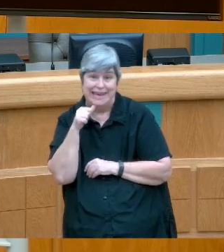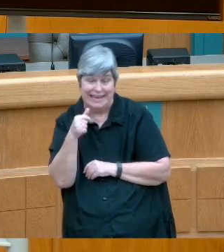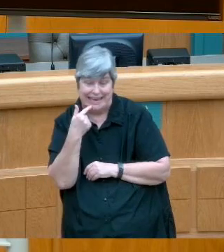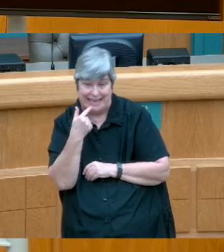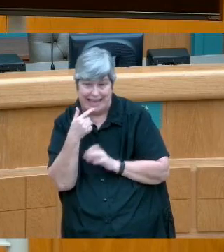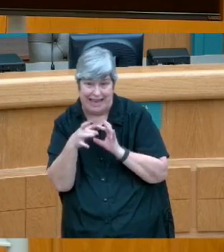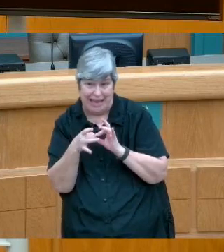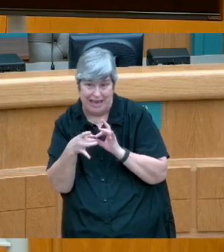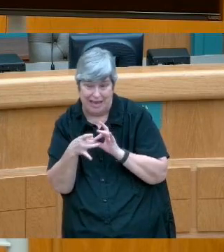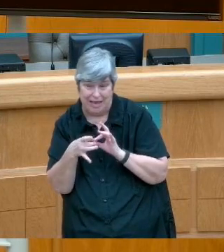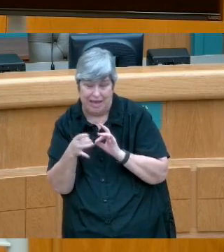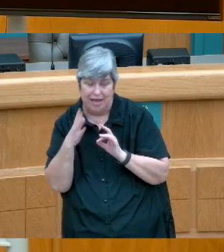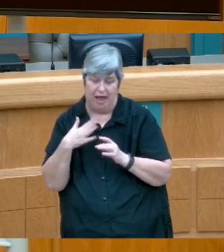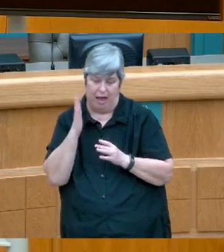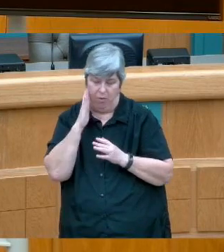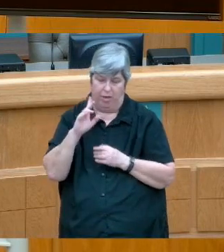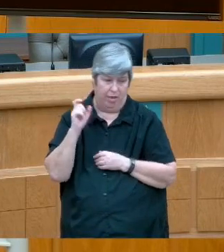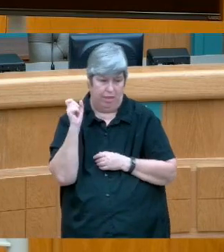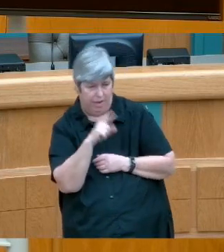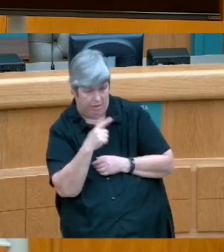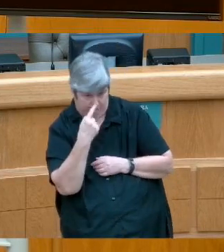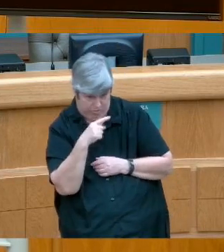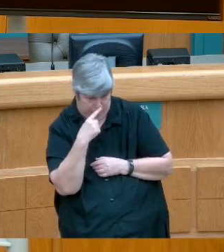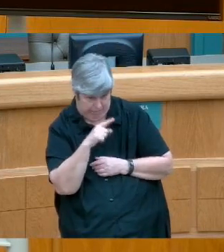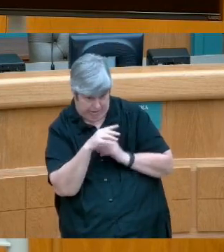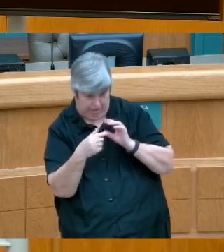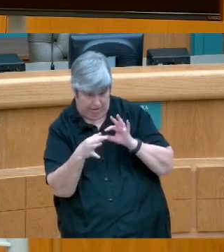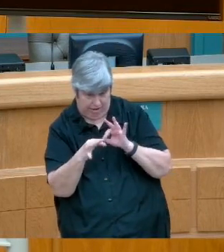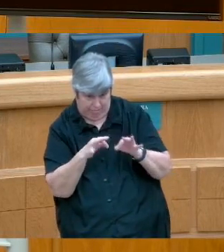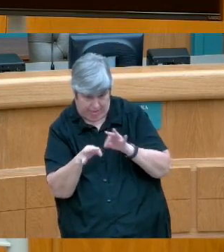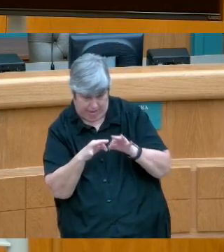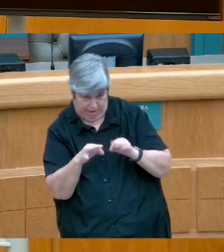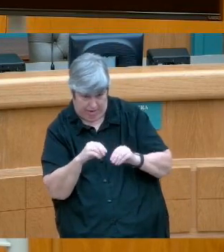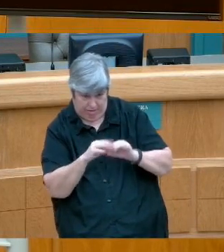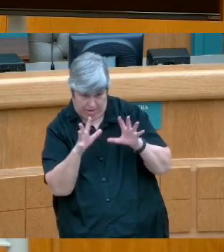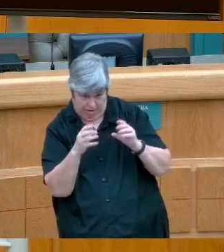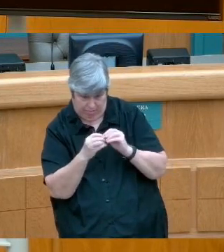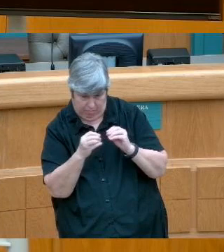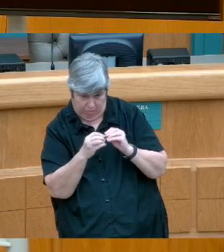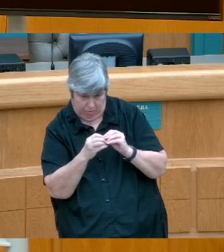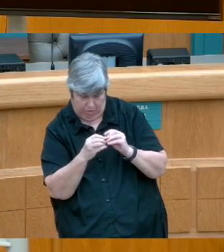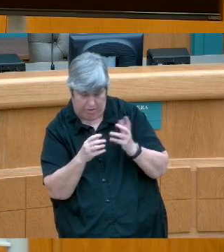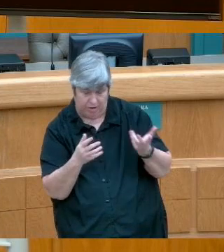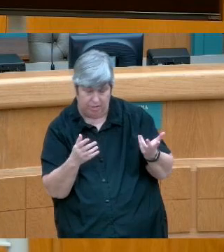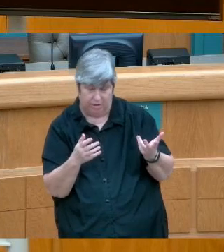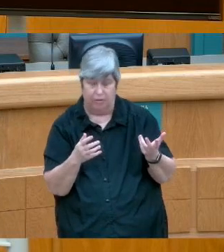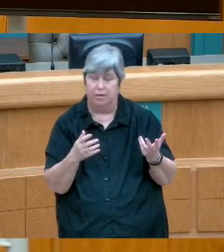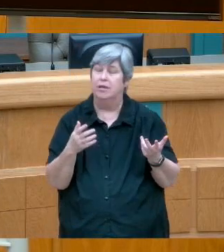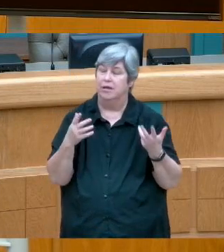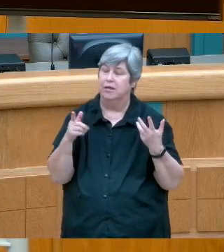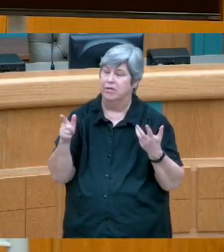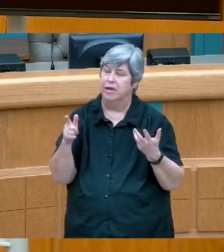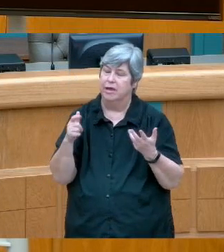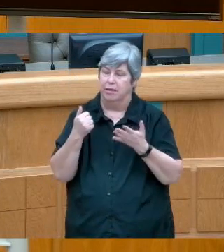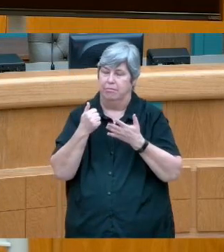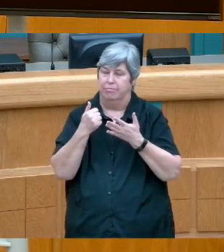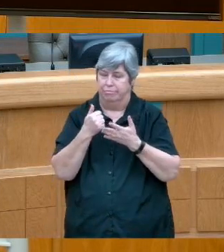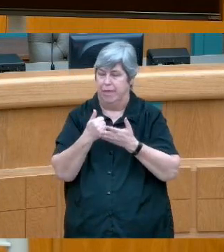to, from the microphone, ask him to, hey, let's point that fact out or that issue out to the community so it's